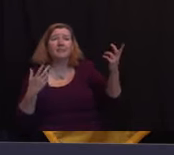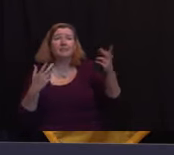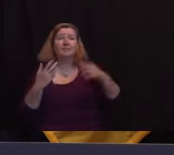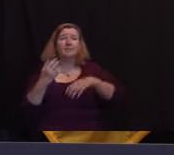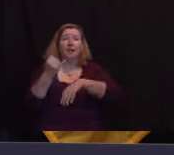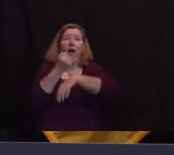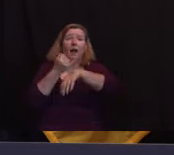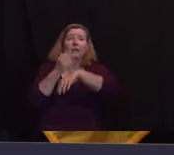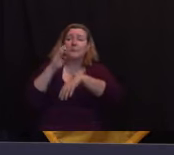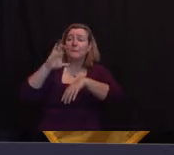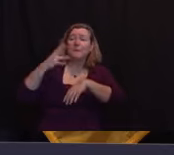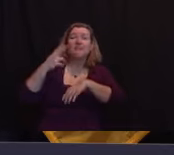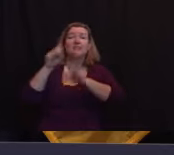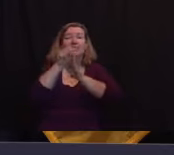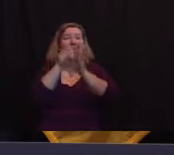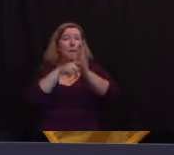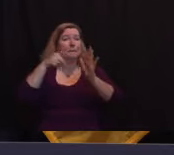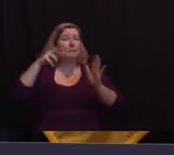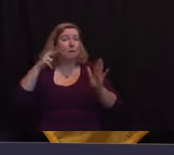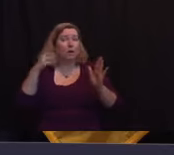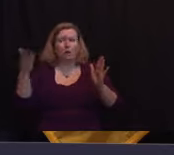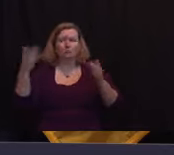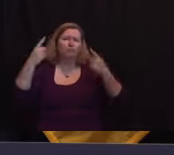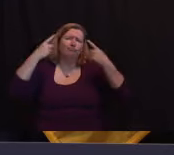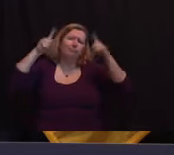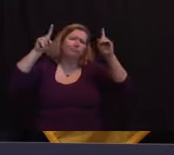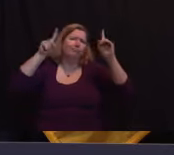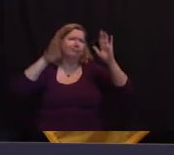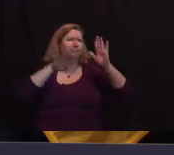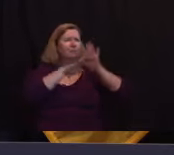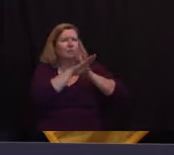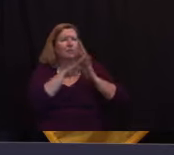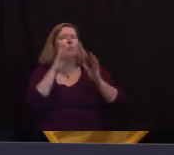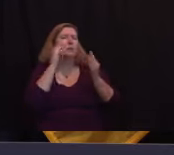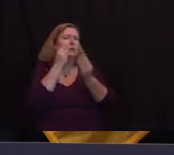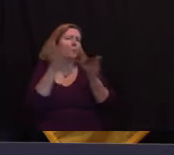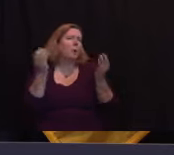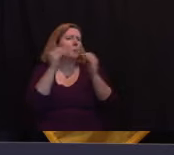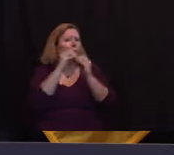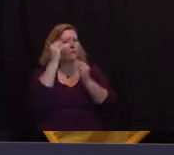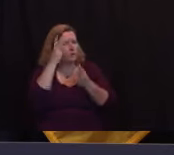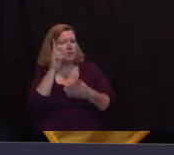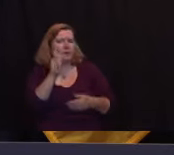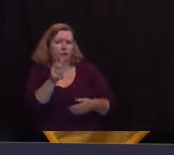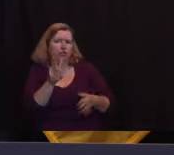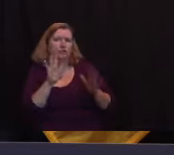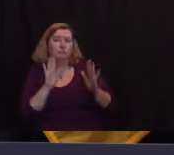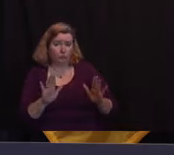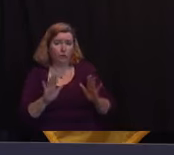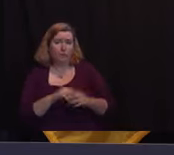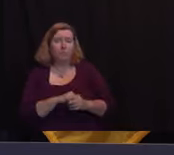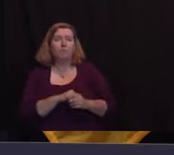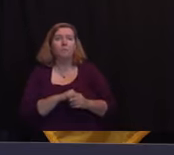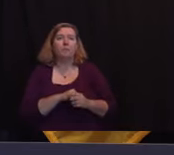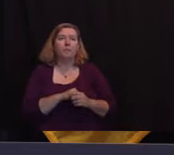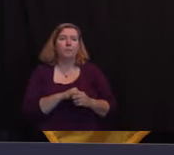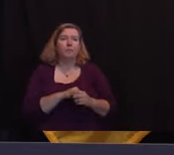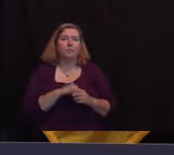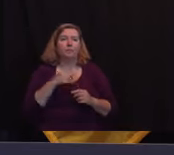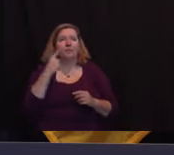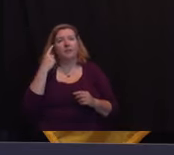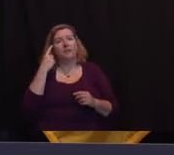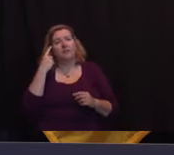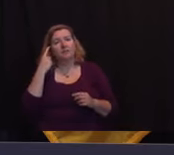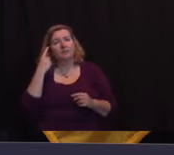particular success. But we'll get back to you on that. As it relates to the oversight, Mike, we probably do owe folks an update on that.